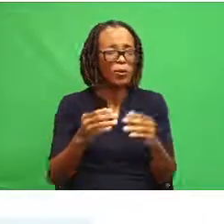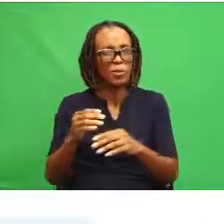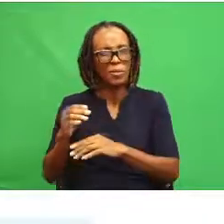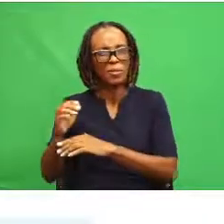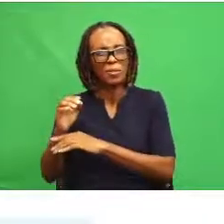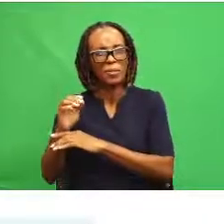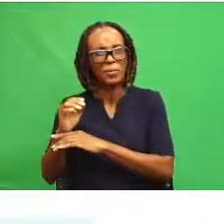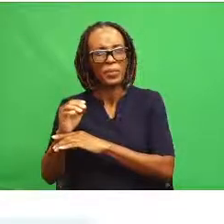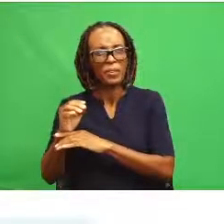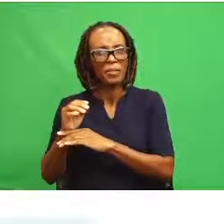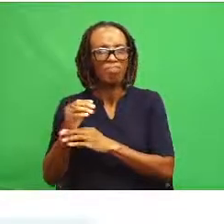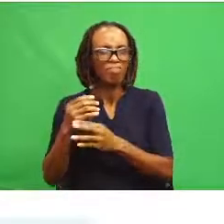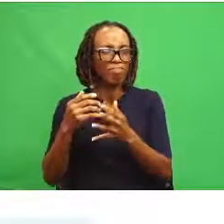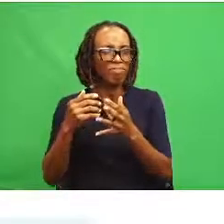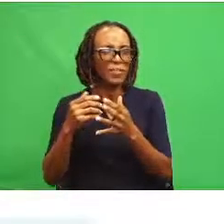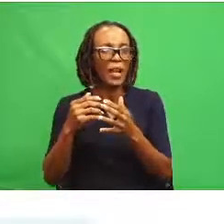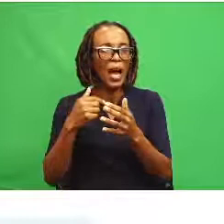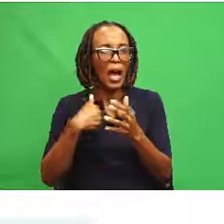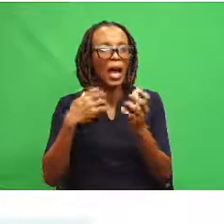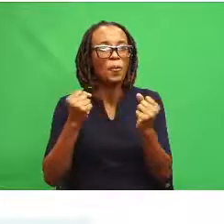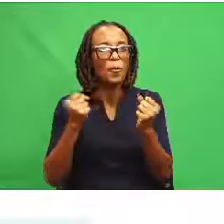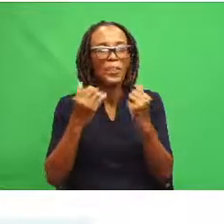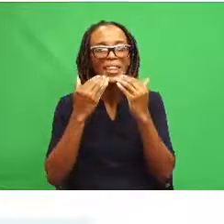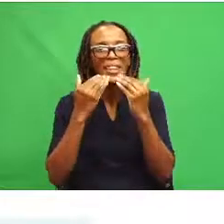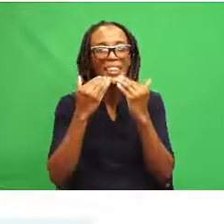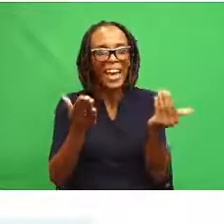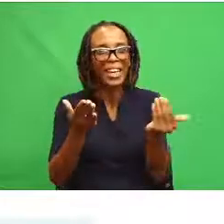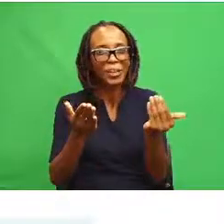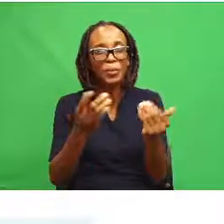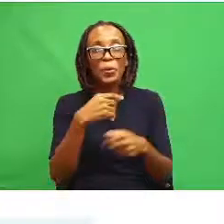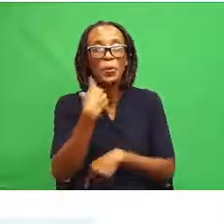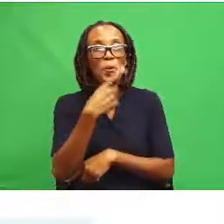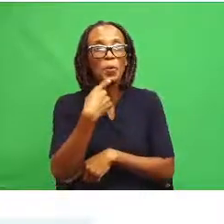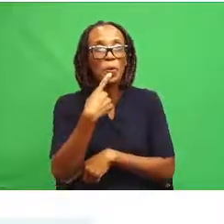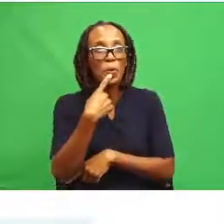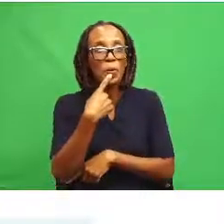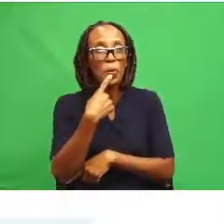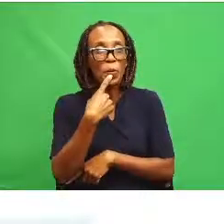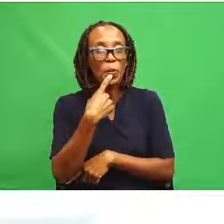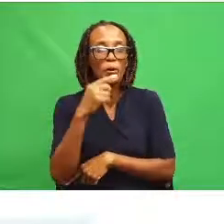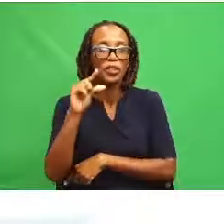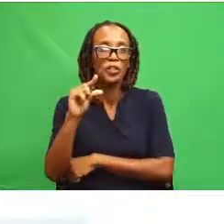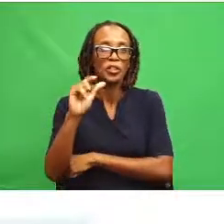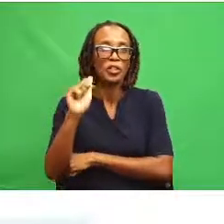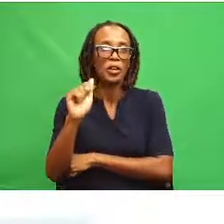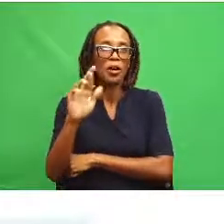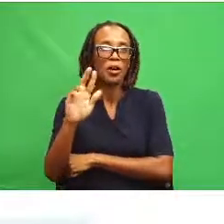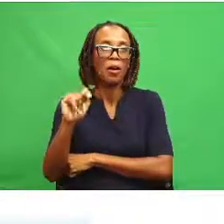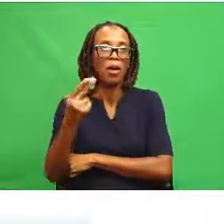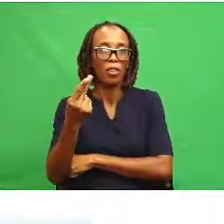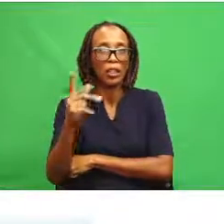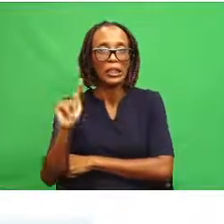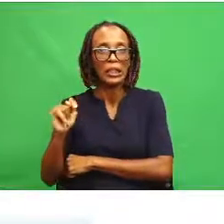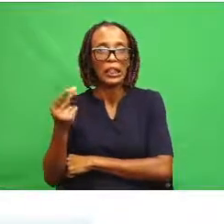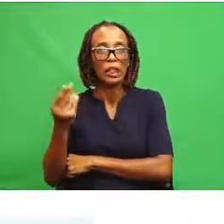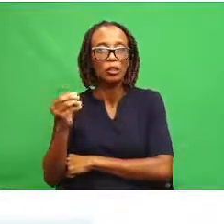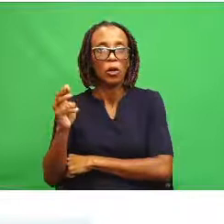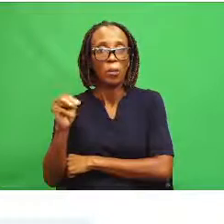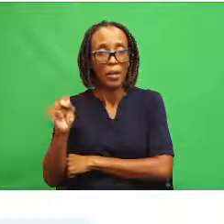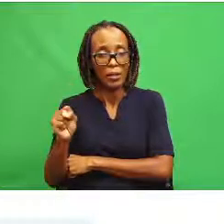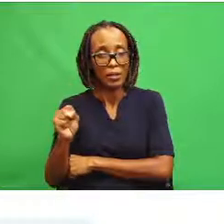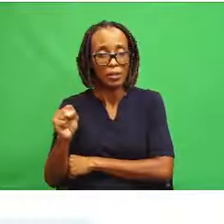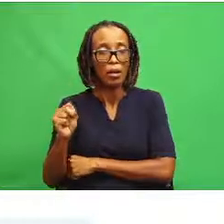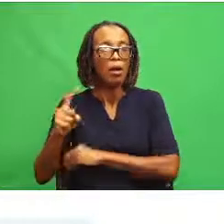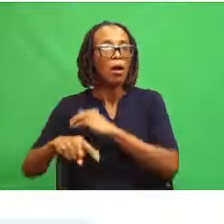the official thank you, I want to say a special thank you to Mr. Garth Thomas. He spoke on the benefits